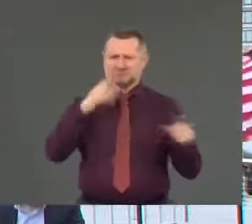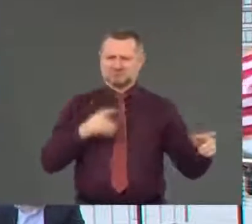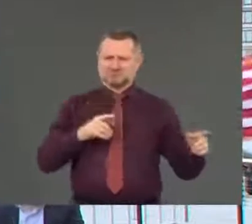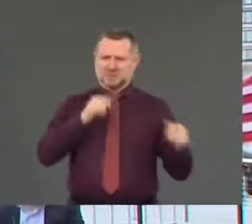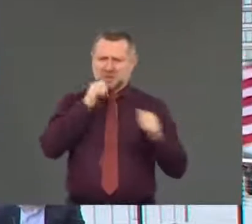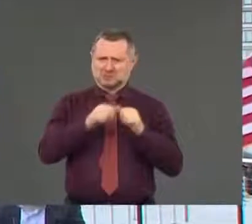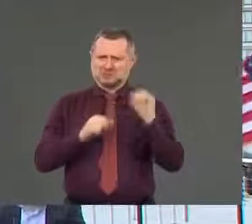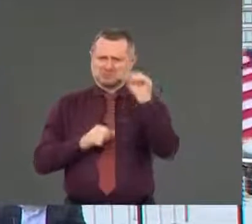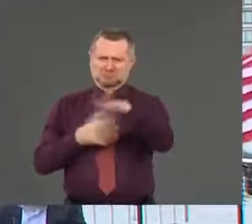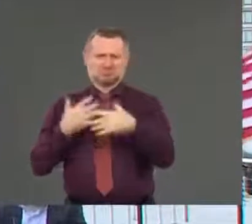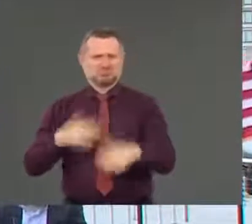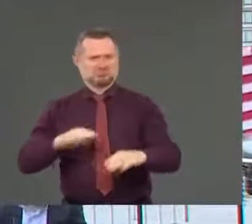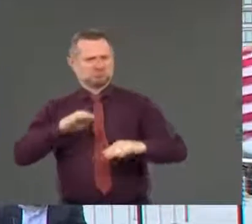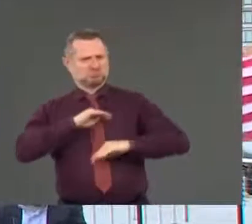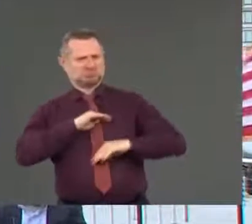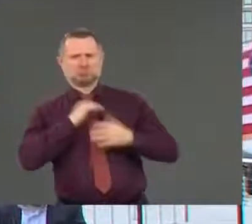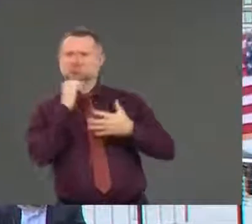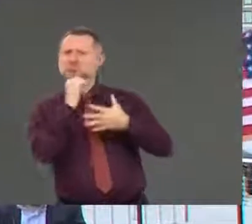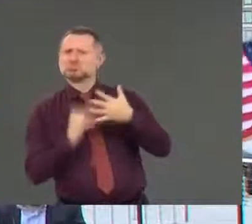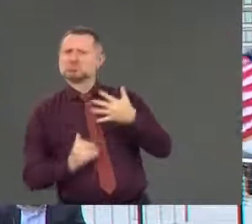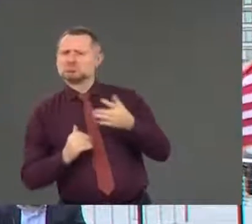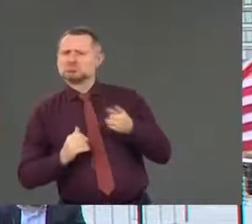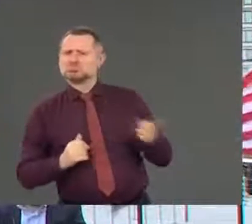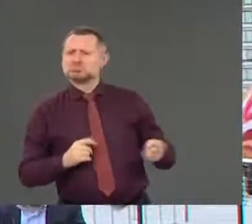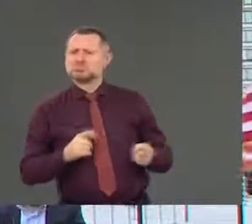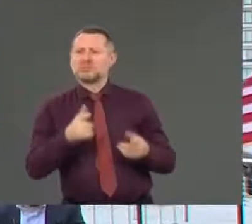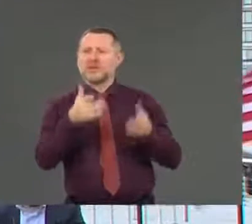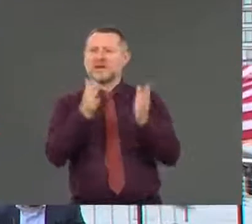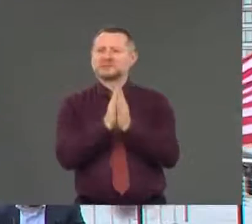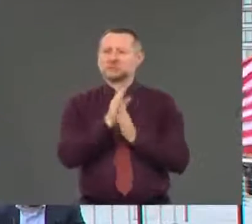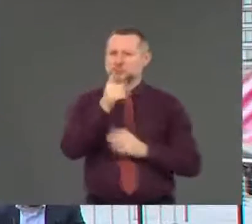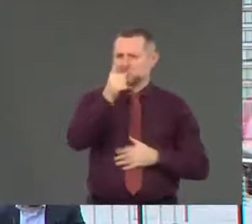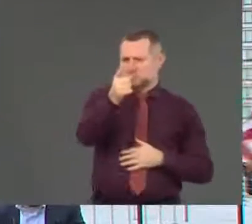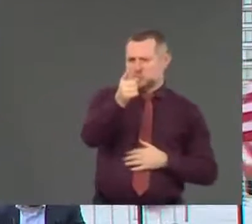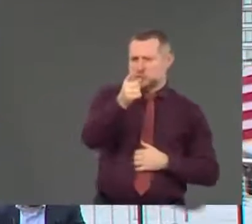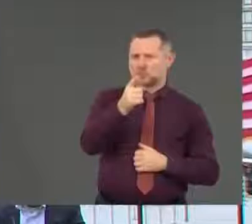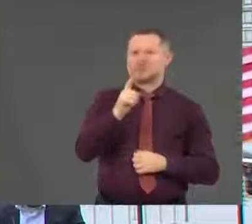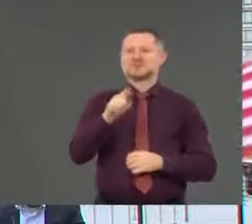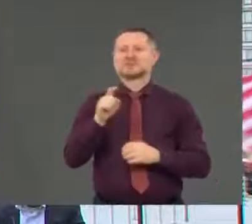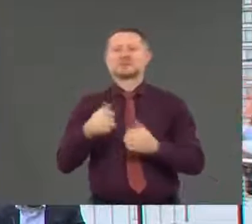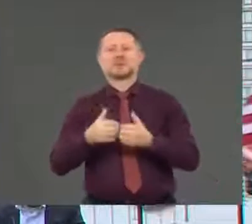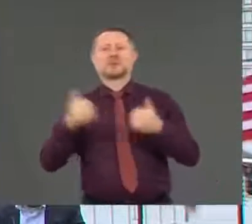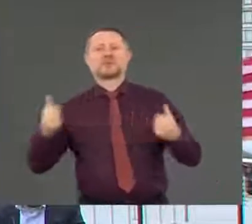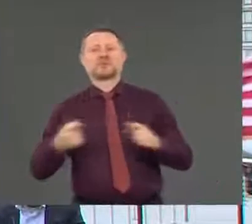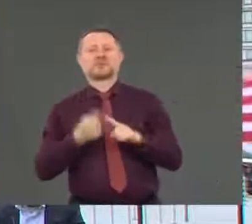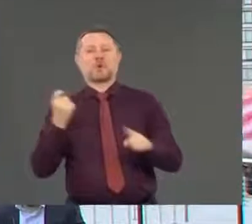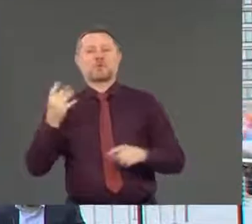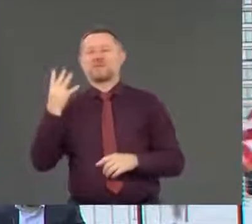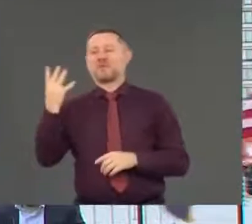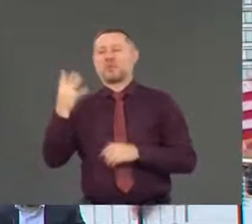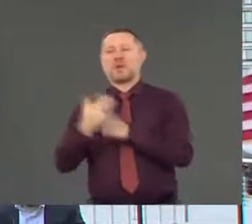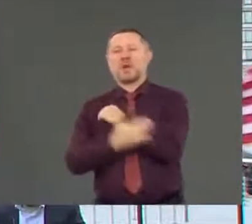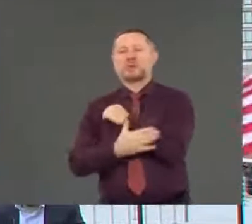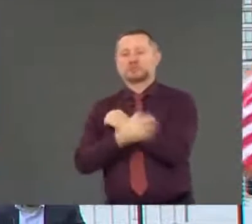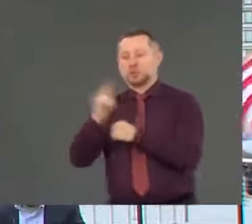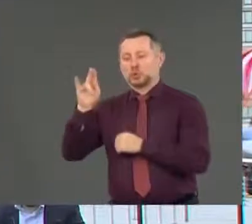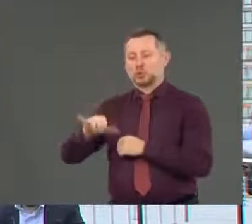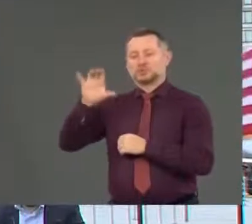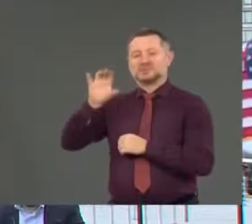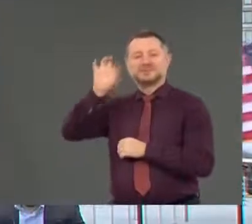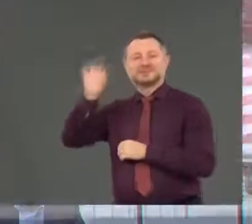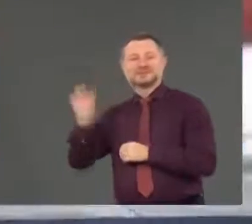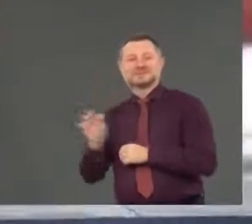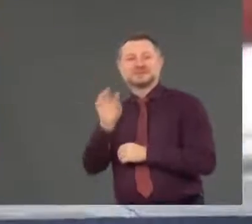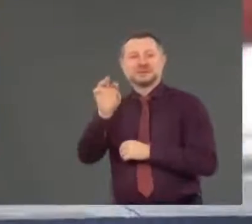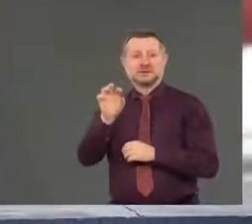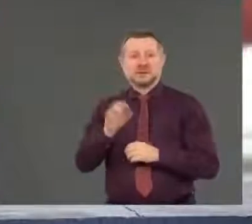all of your metrics and that they're asking you to separate them out from the other 4 counties of New York City. Would you consider doing that? Yeah, but